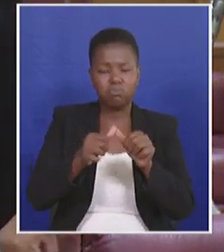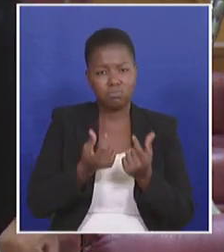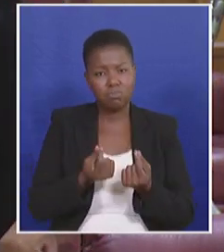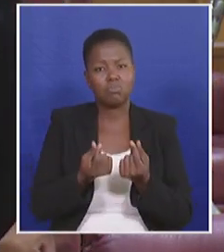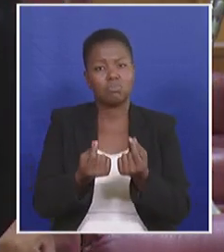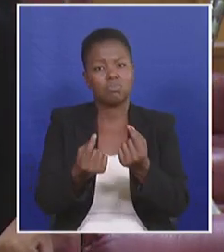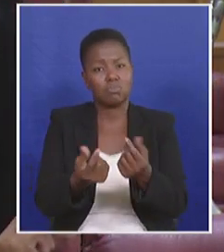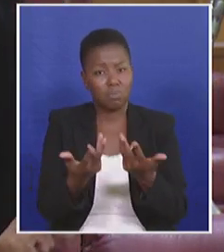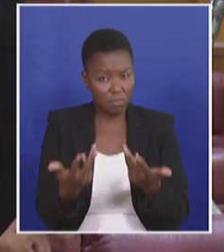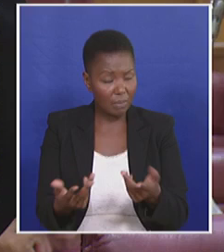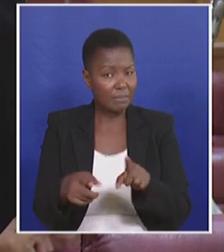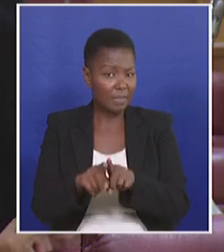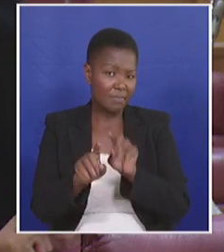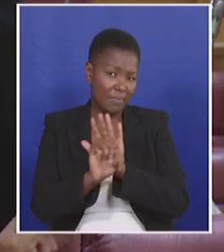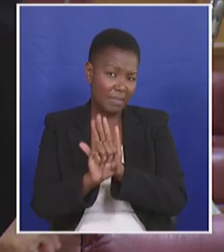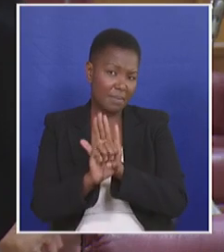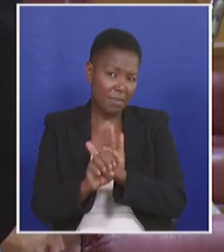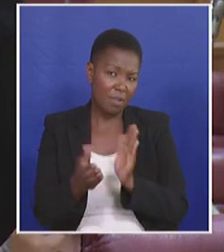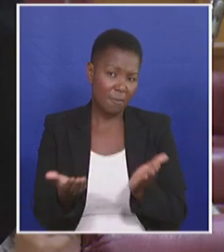example, now the